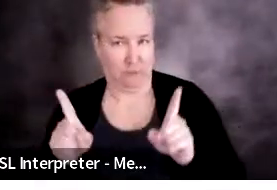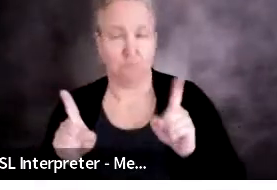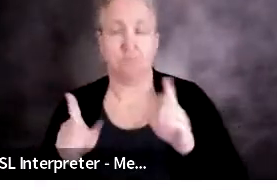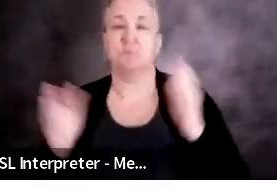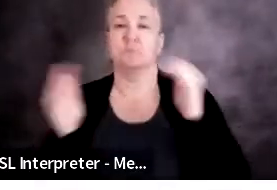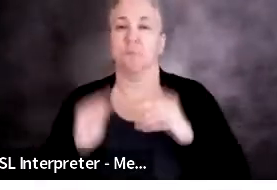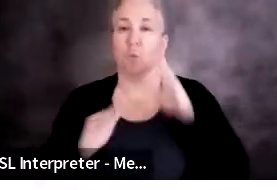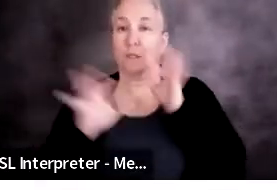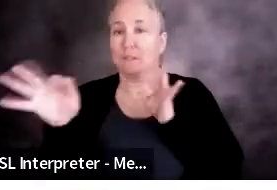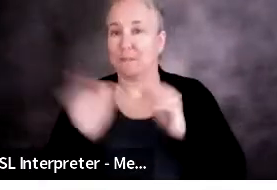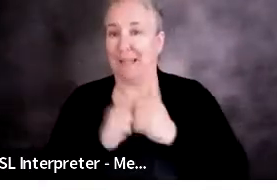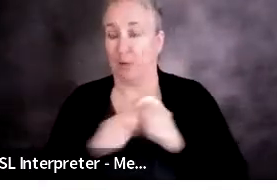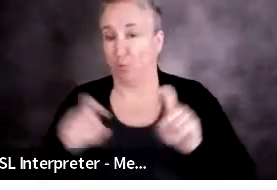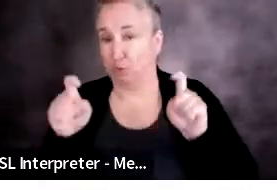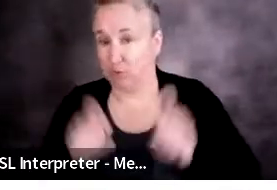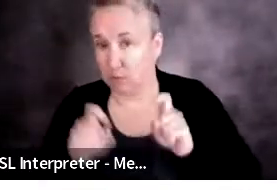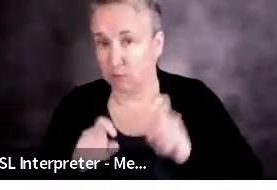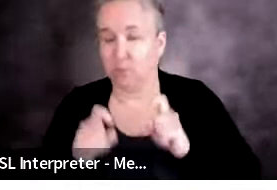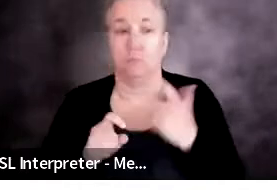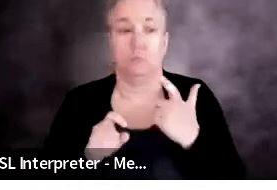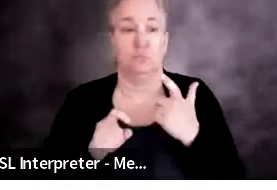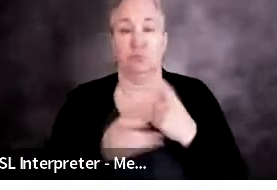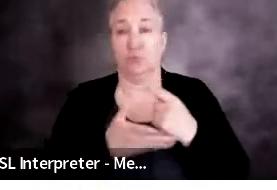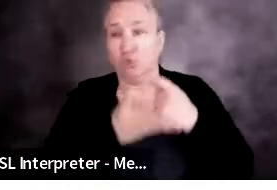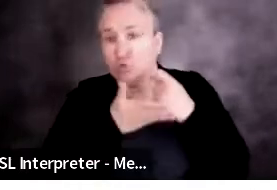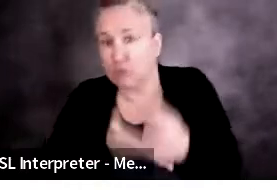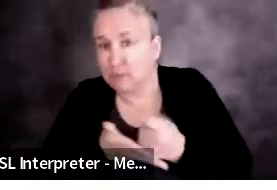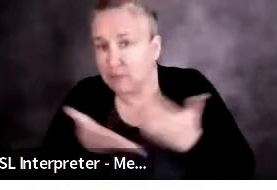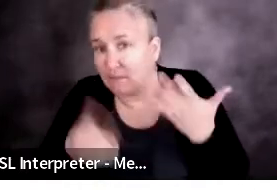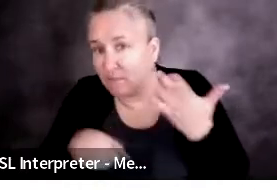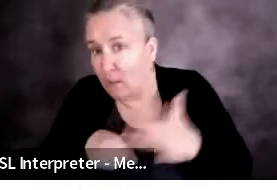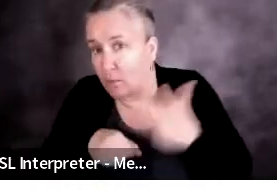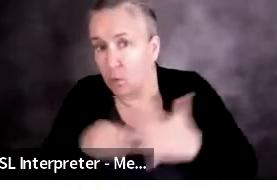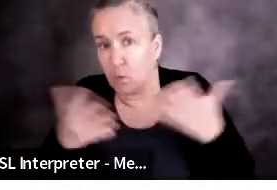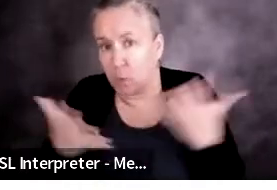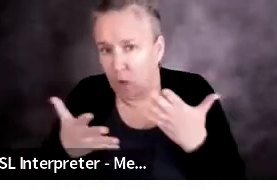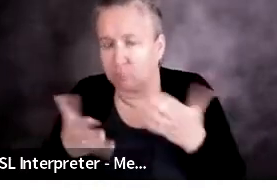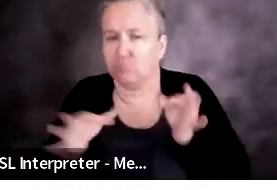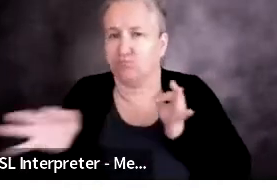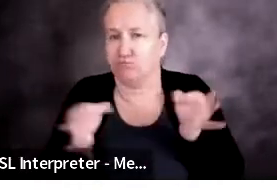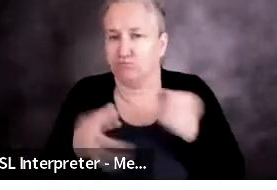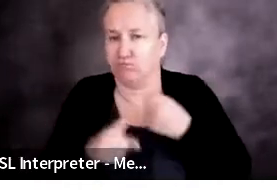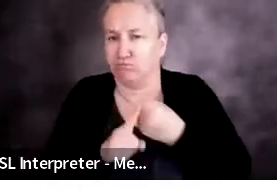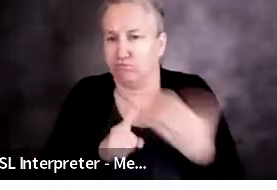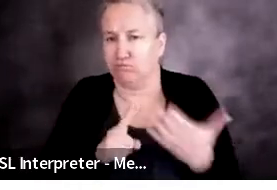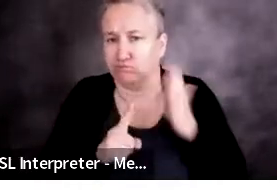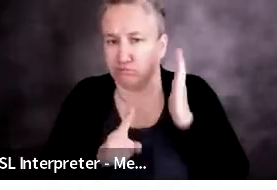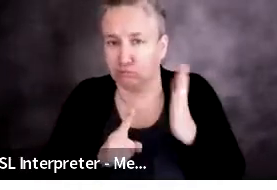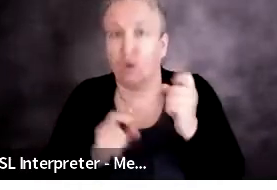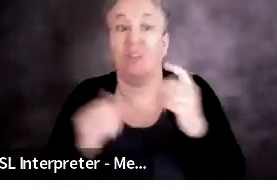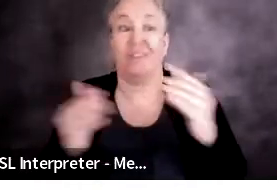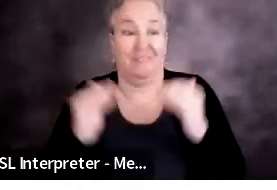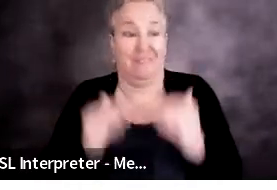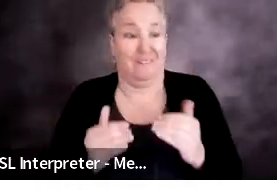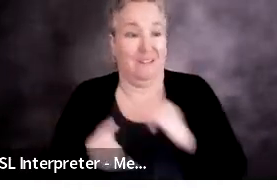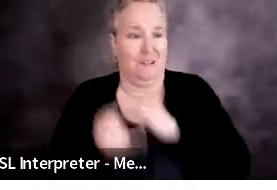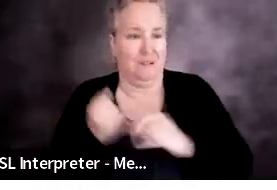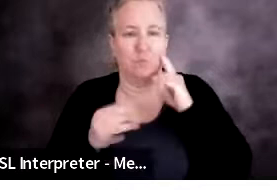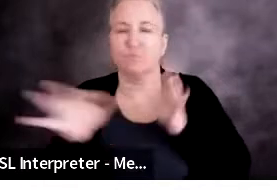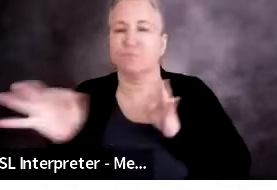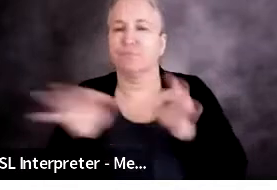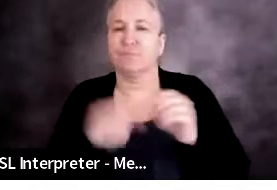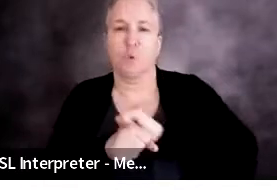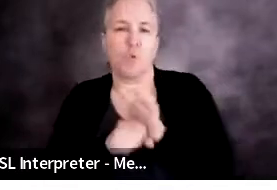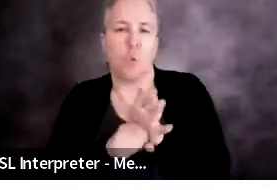and preventative measures that are available. And then we'll go over